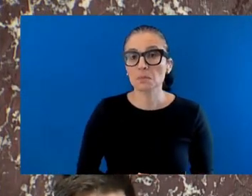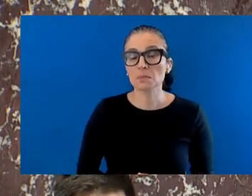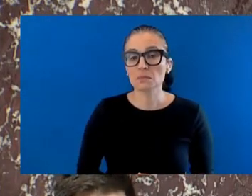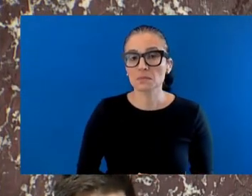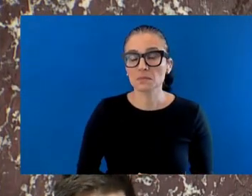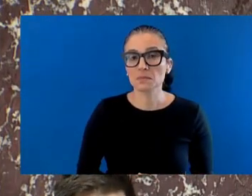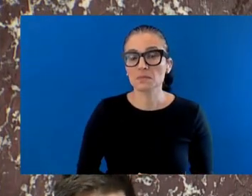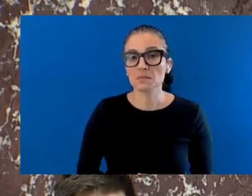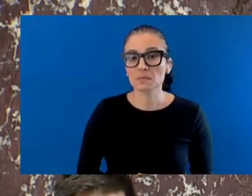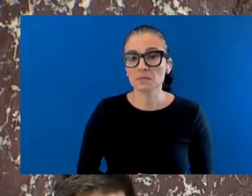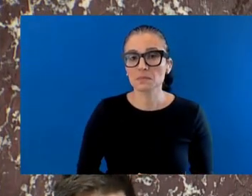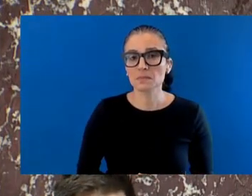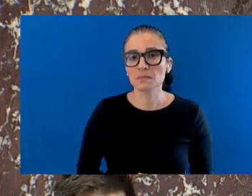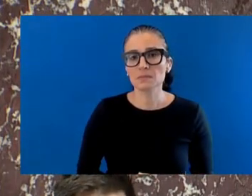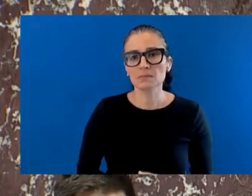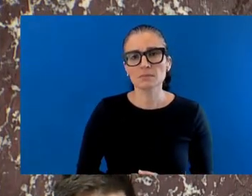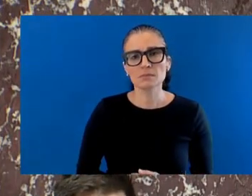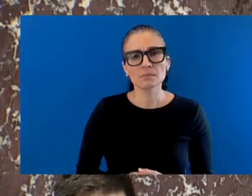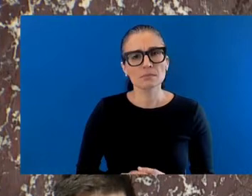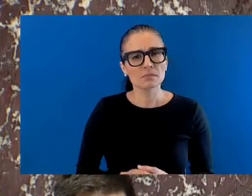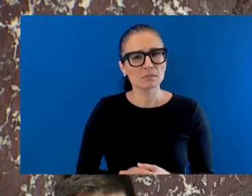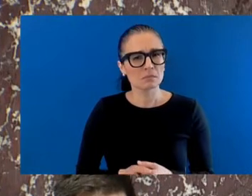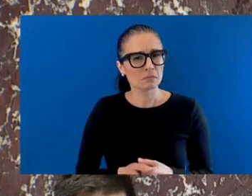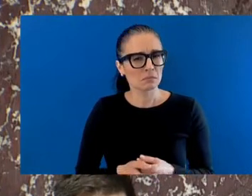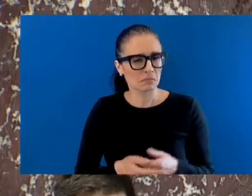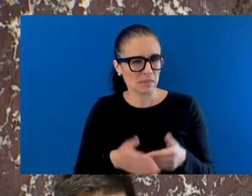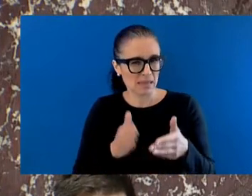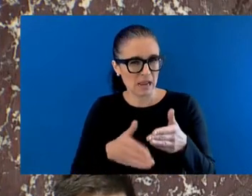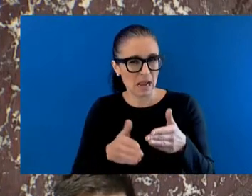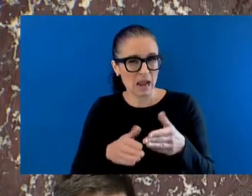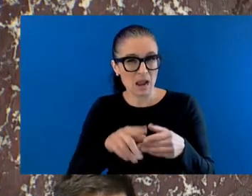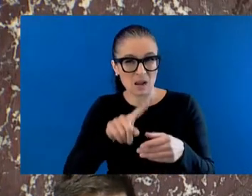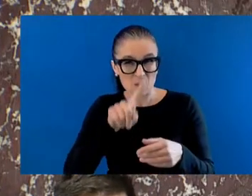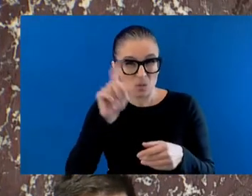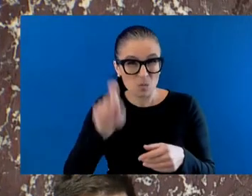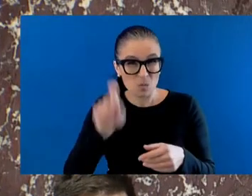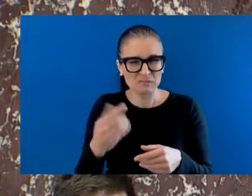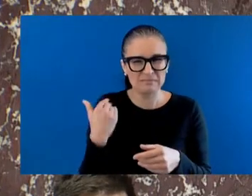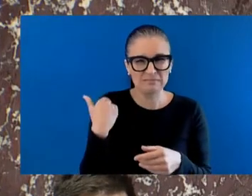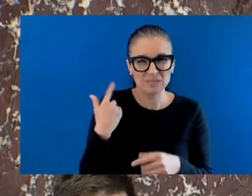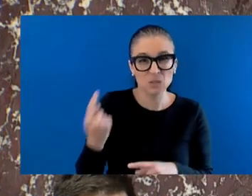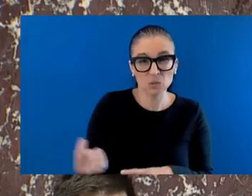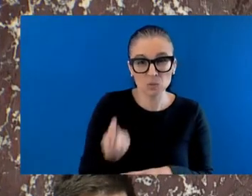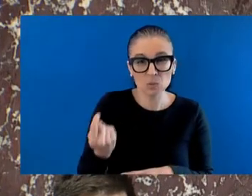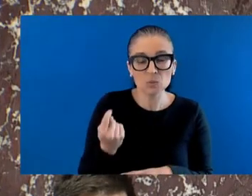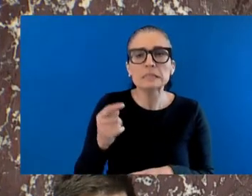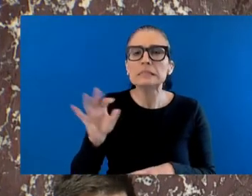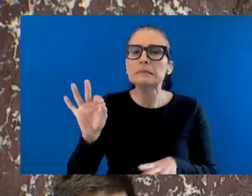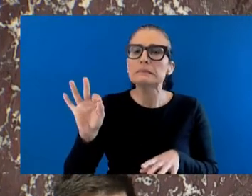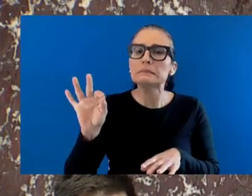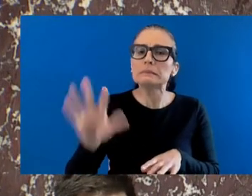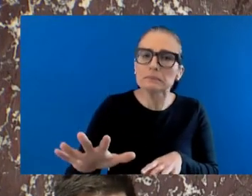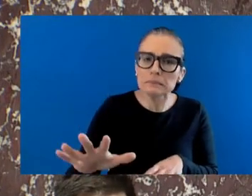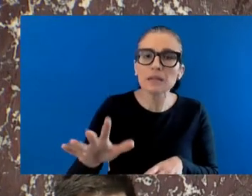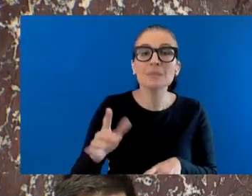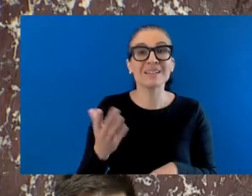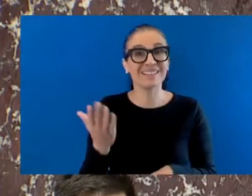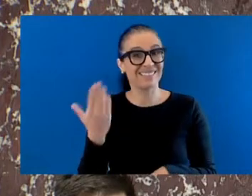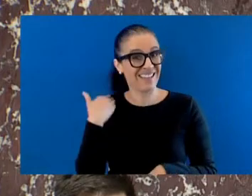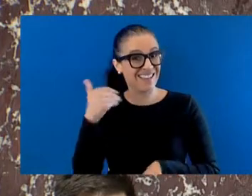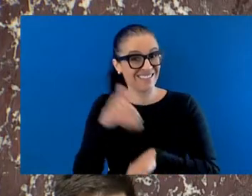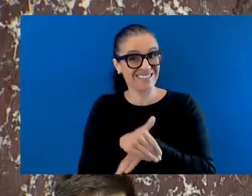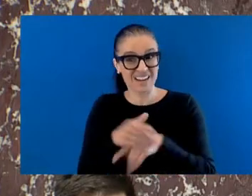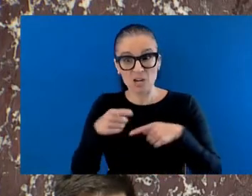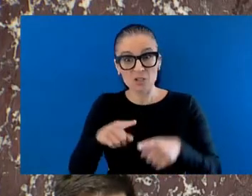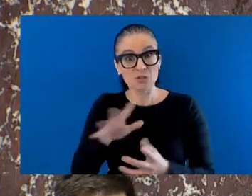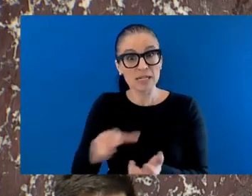on Tuesday, but last night at the Public Accounts Committee, we did try a similar motion. I'm just